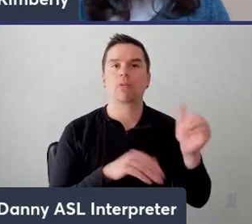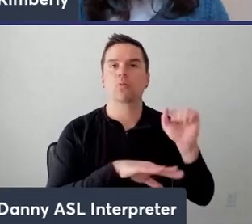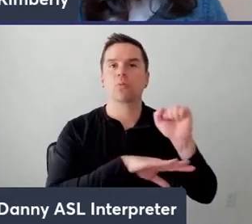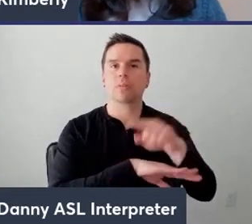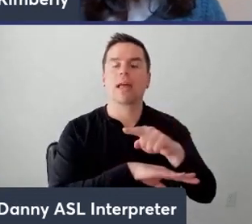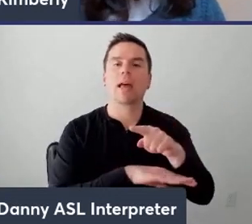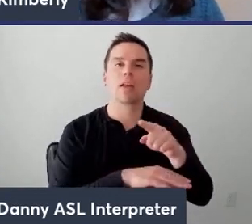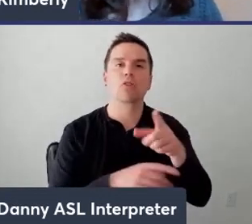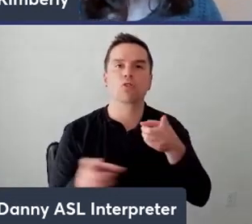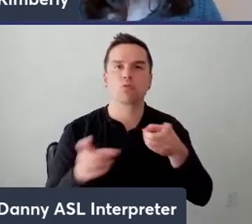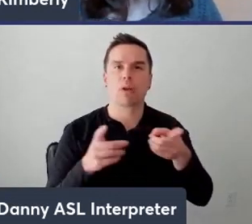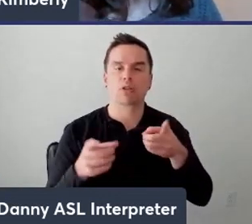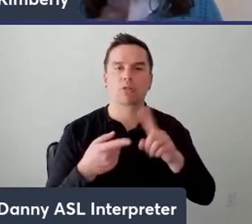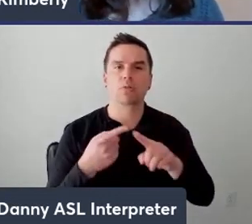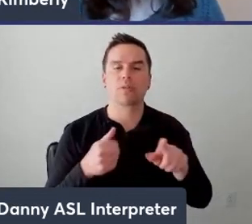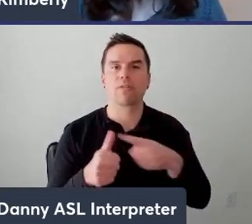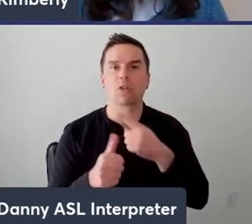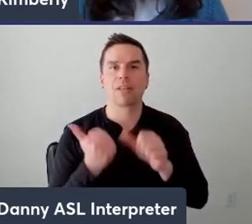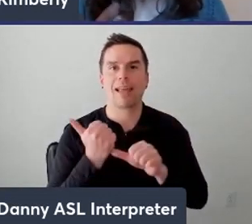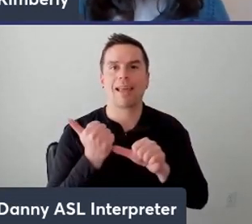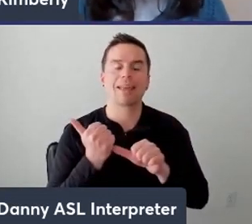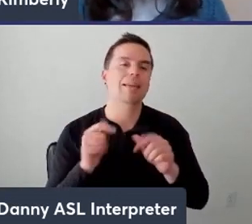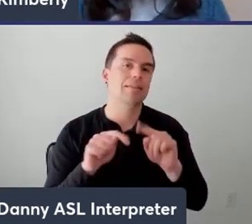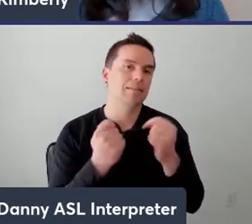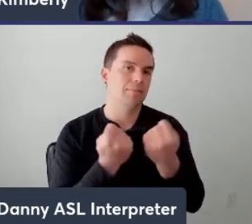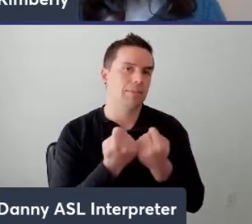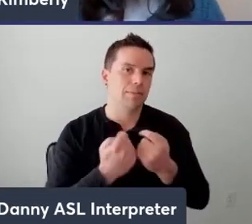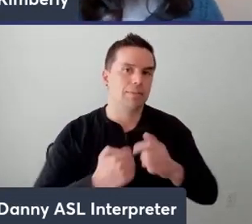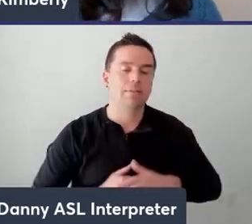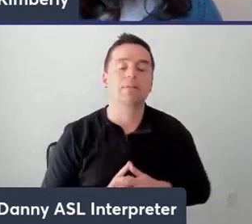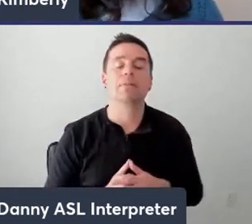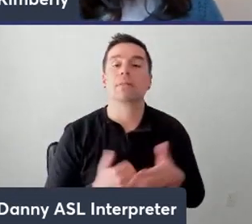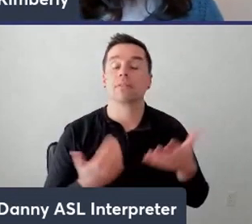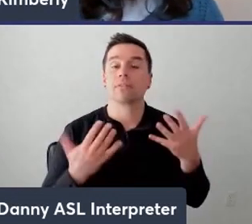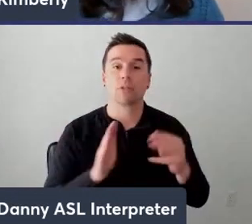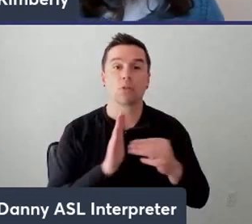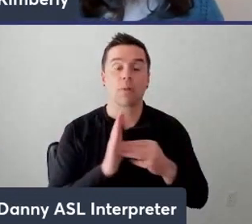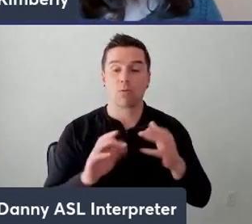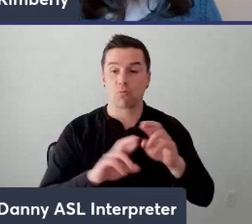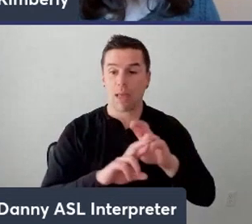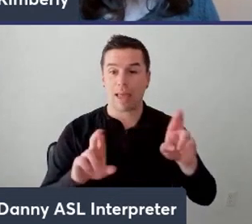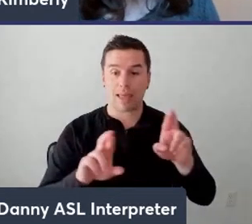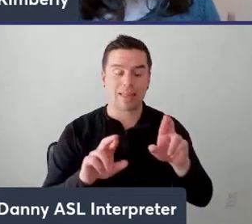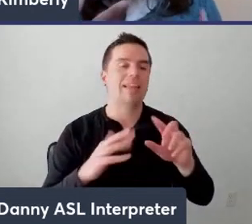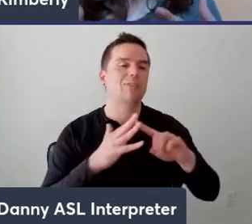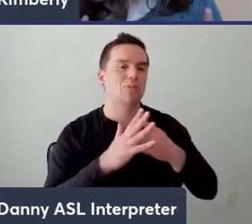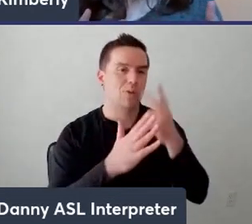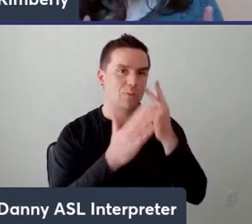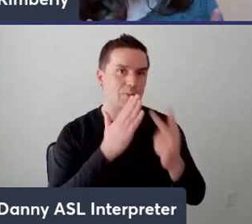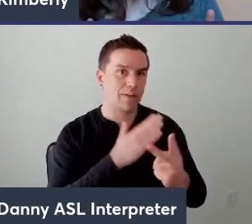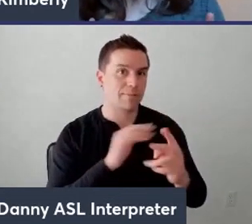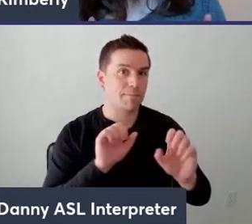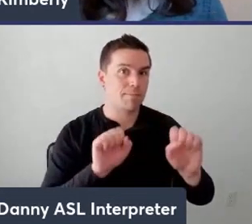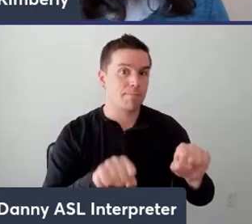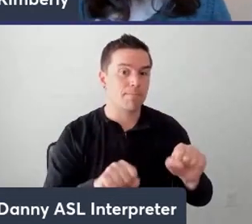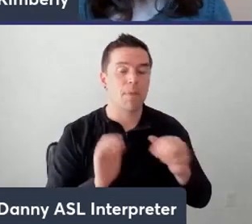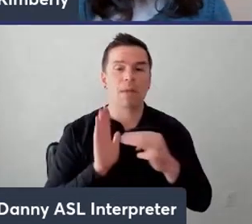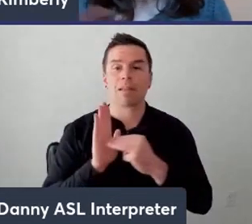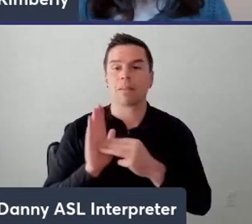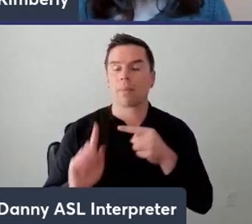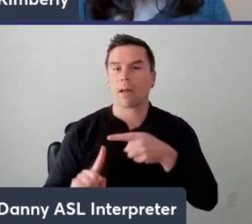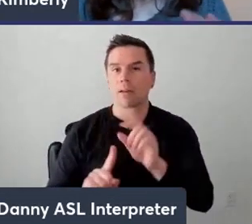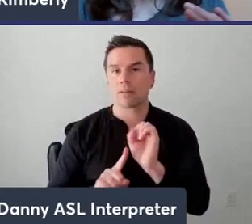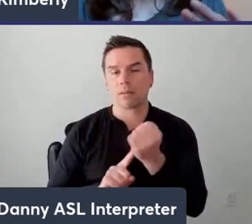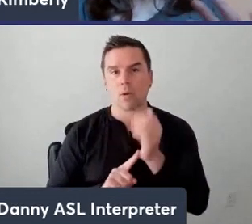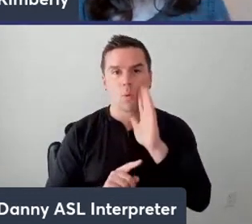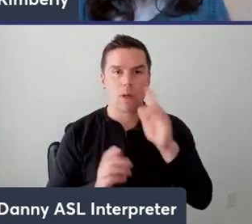teams on the ground. And then once my model is ready, I can start to make the predictions. And the model in this case is going to identify